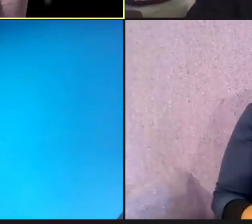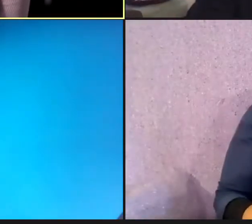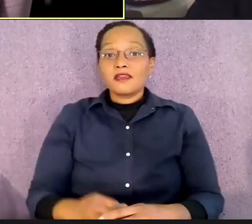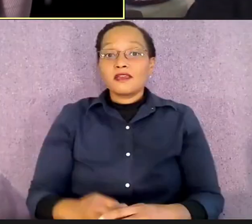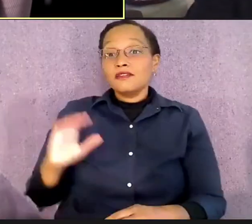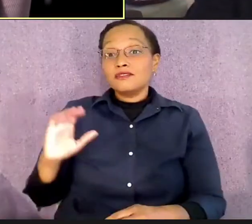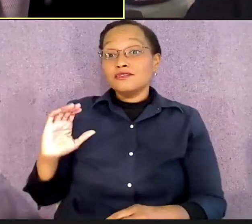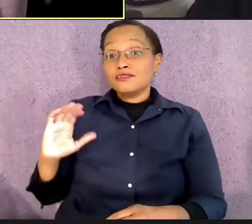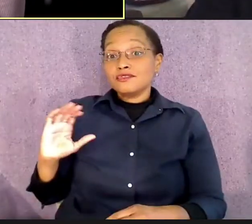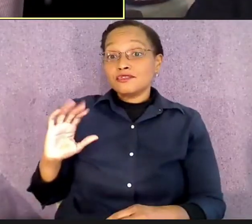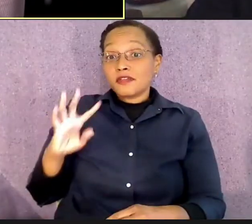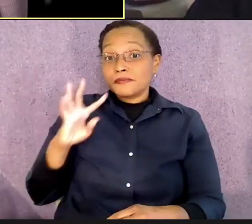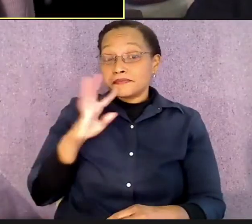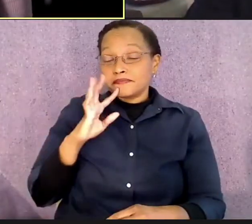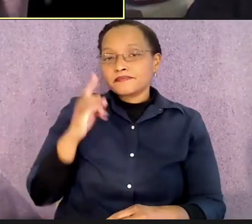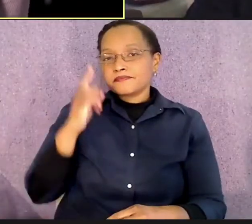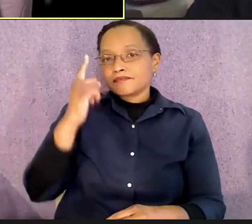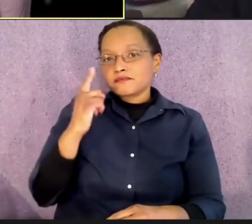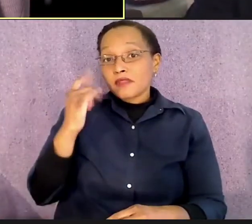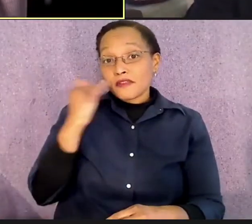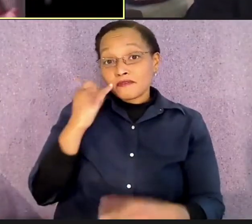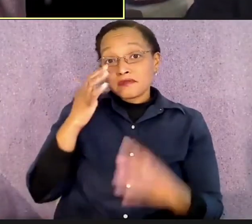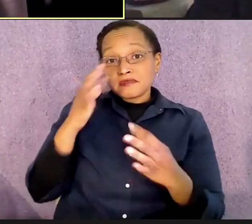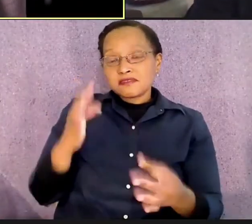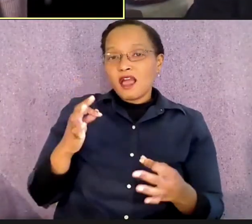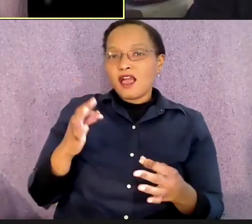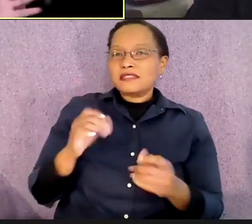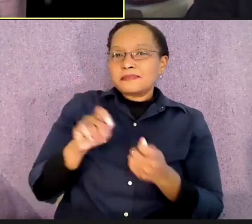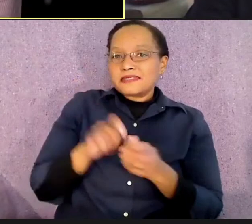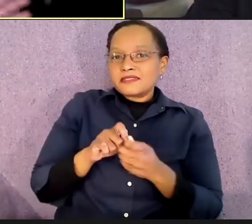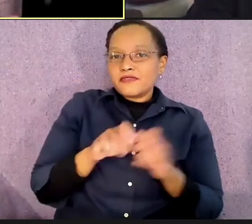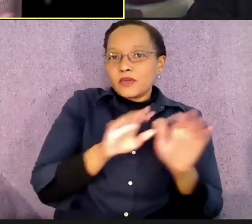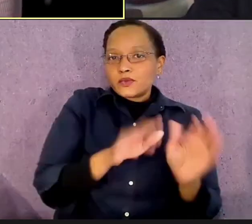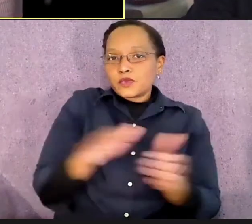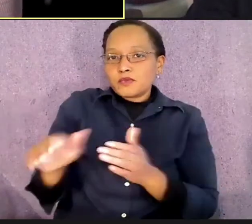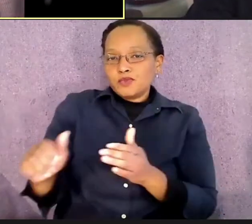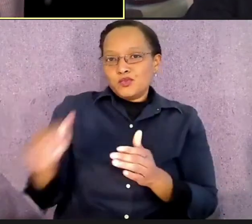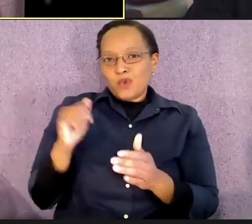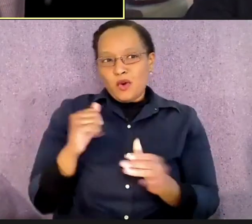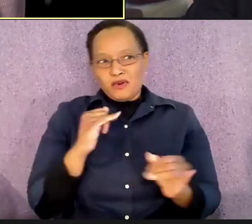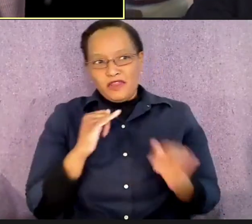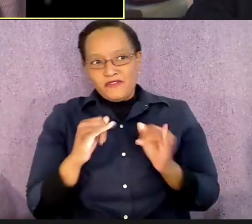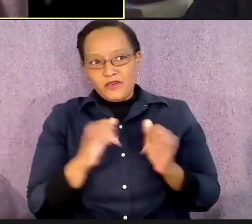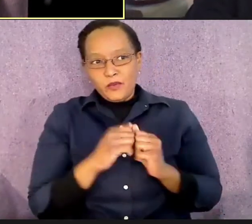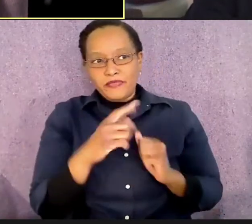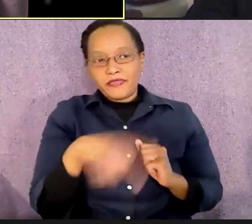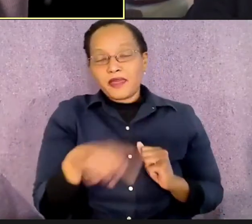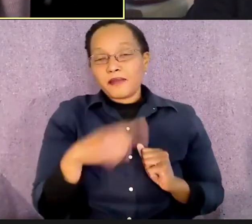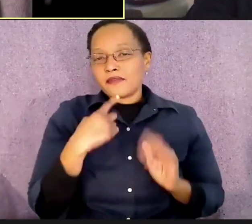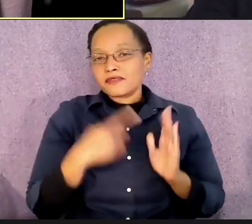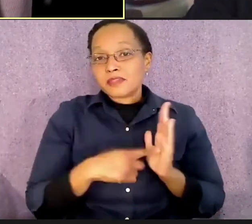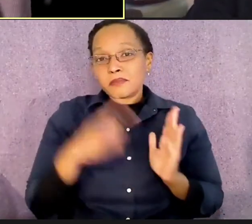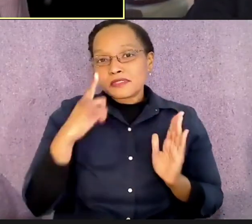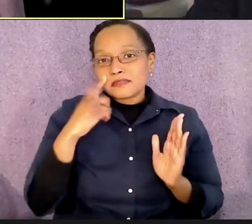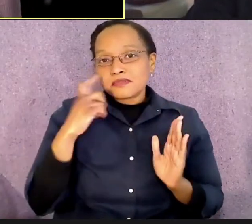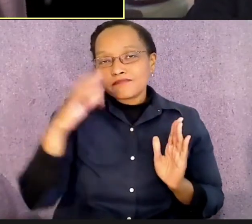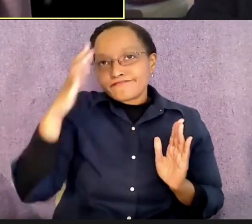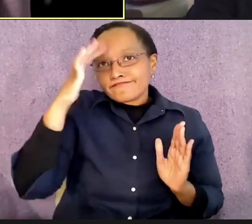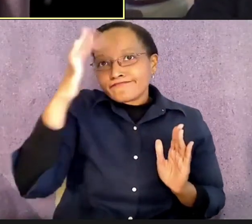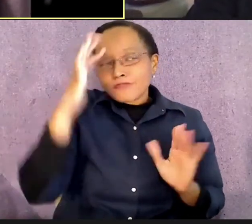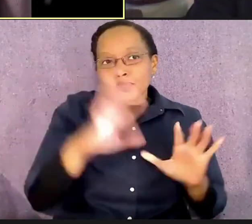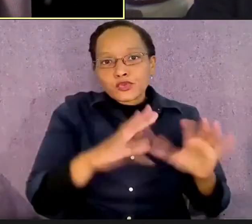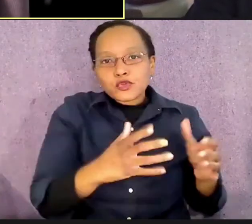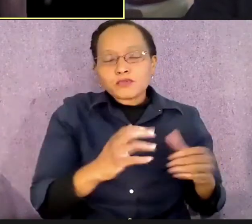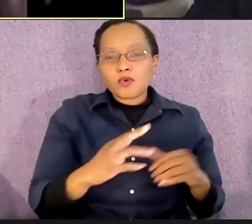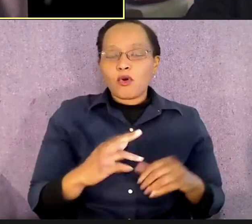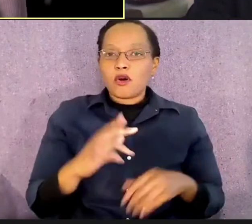I guess, by choosing like not to interview people from certain groups, like, or even they're from like conspiracy theorist groups or far right wing groups,